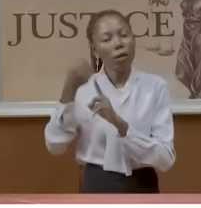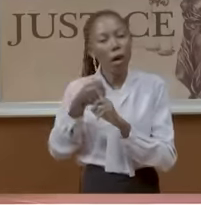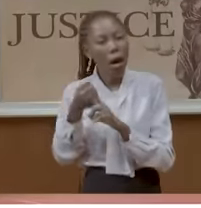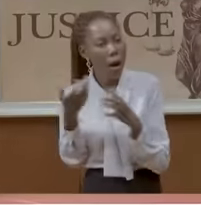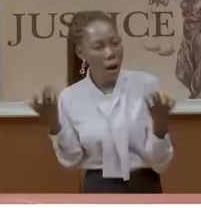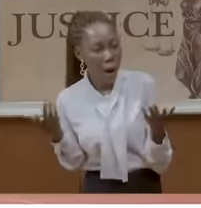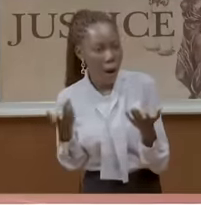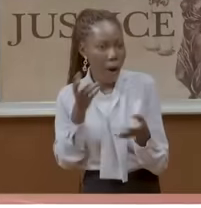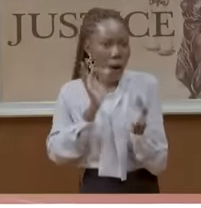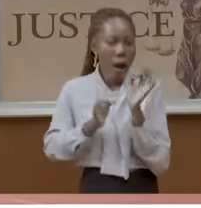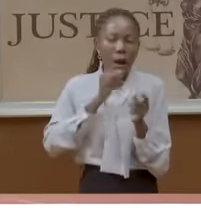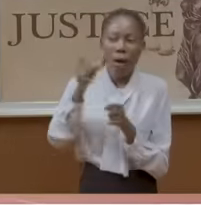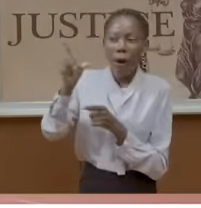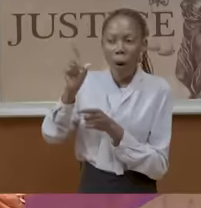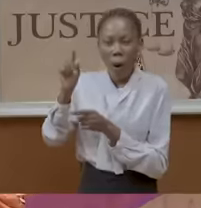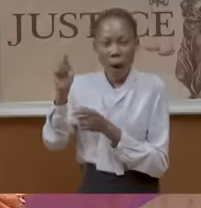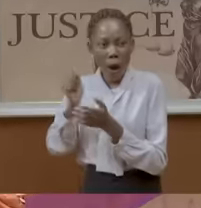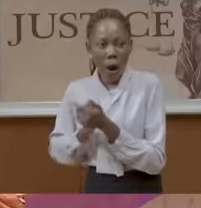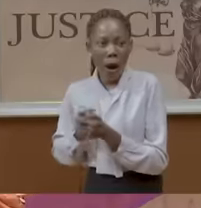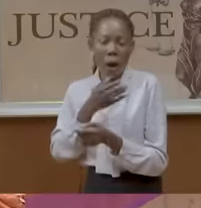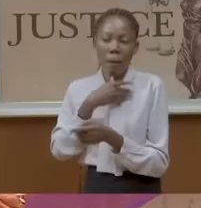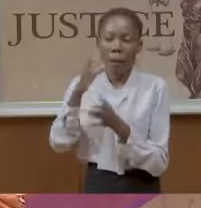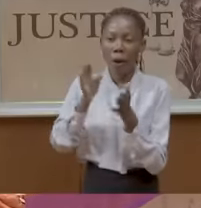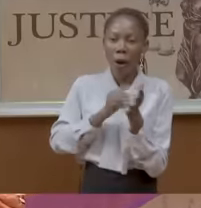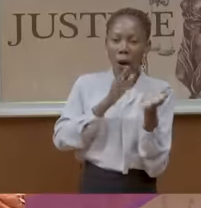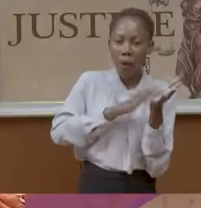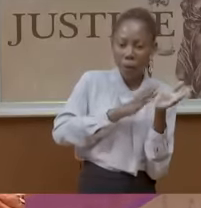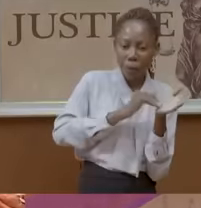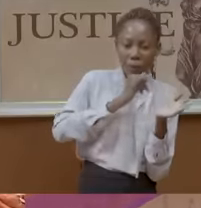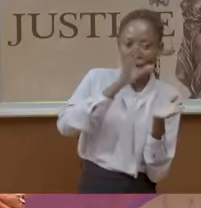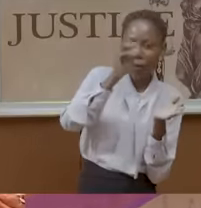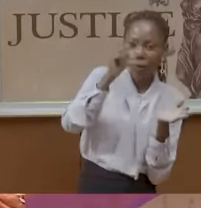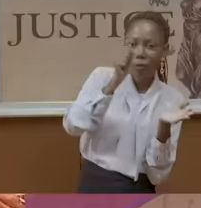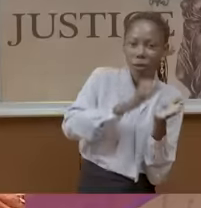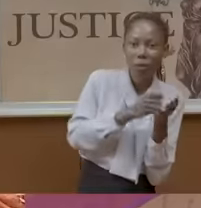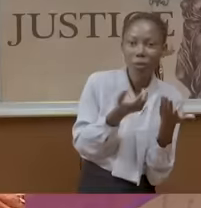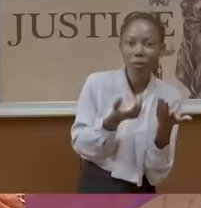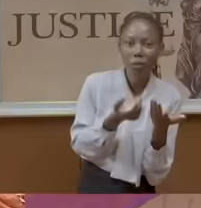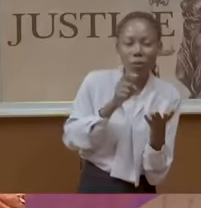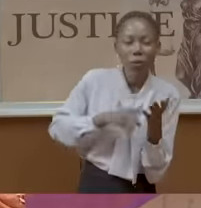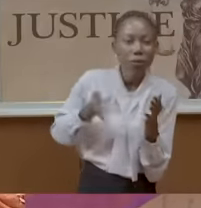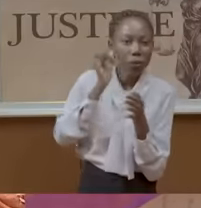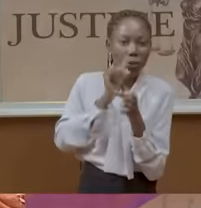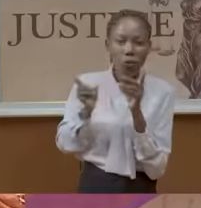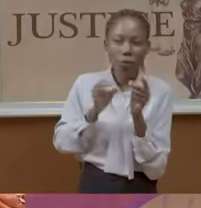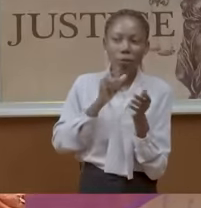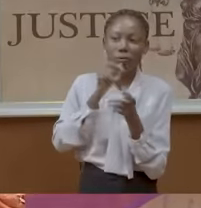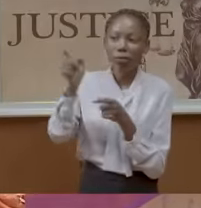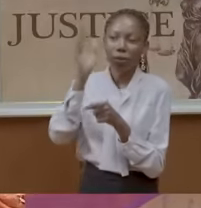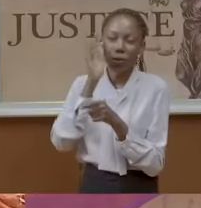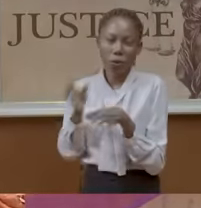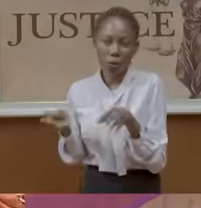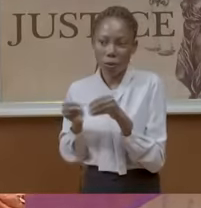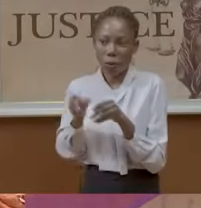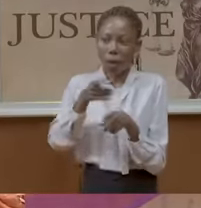So if he's earning 20,000 naira and you went for a school of 50,000 naira, what the law will make you do is like he will put some money down